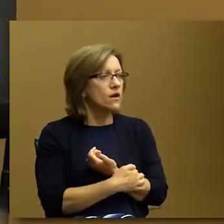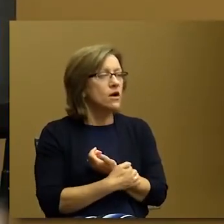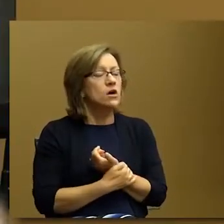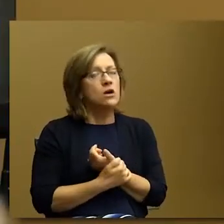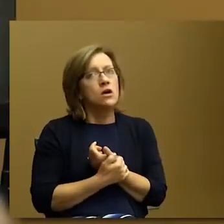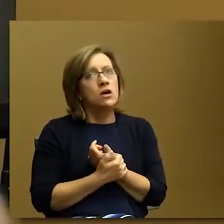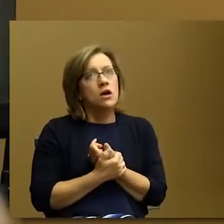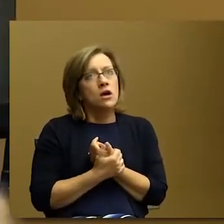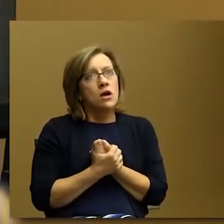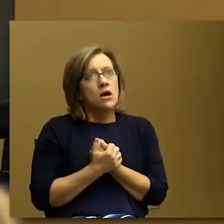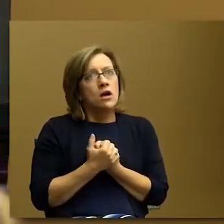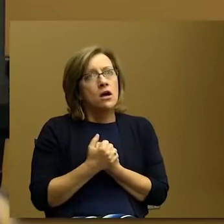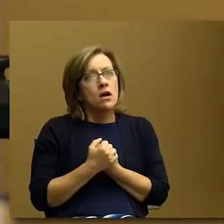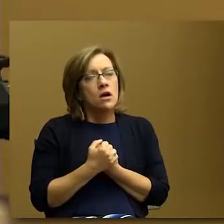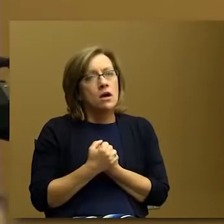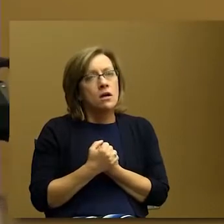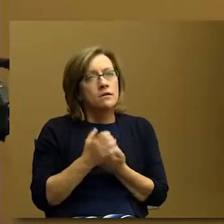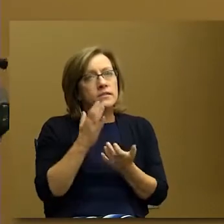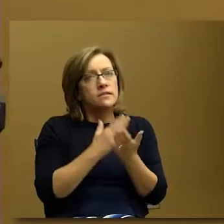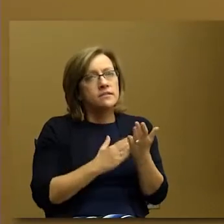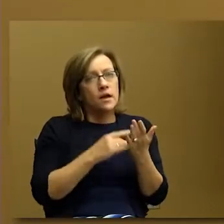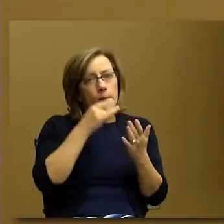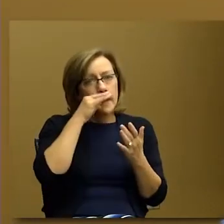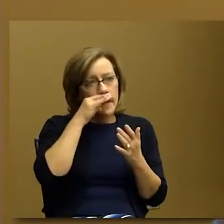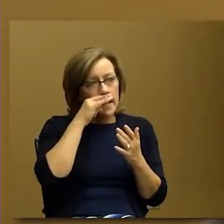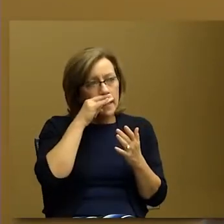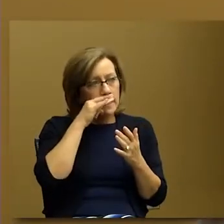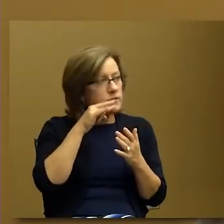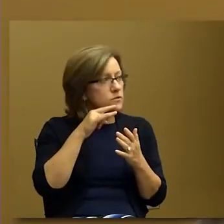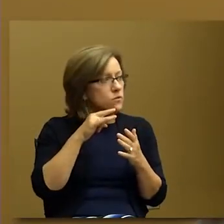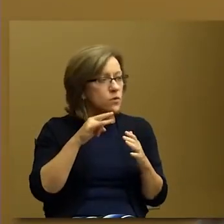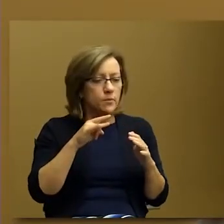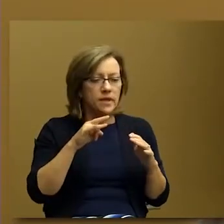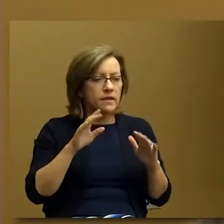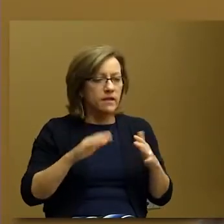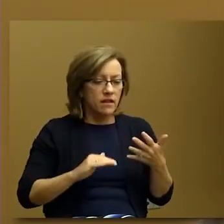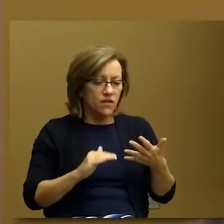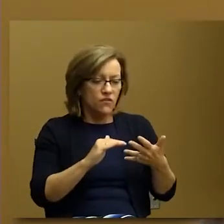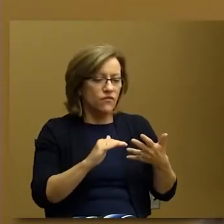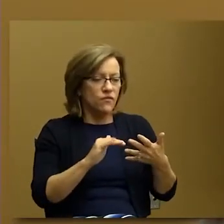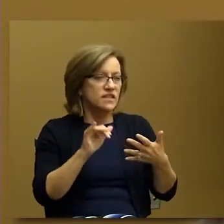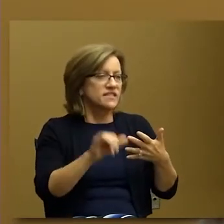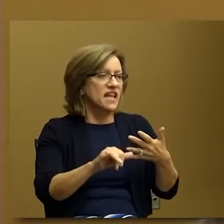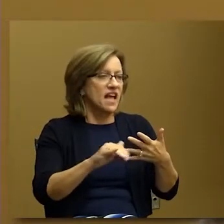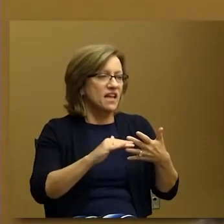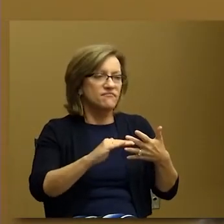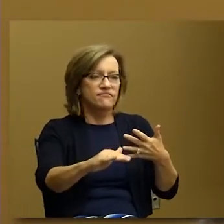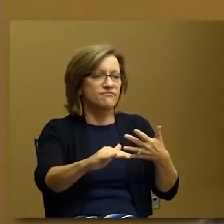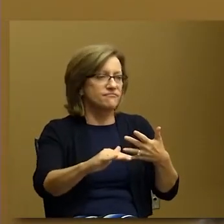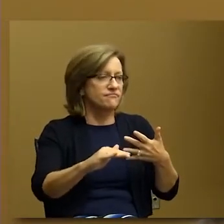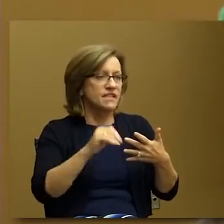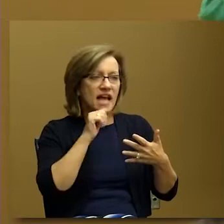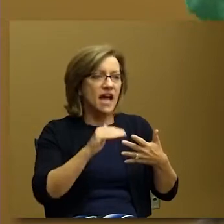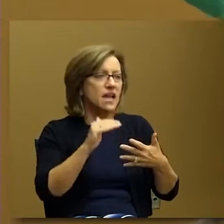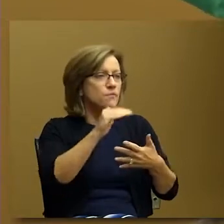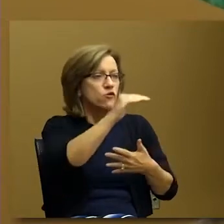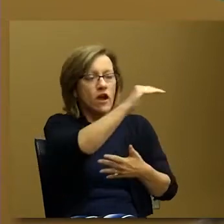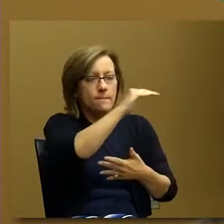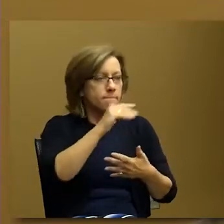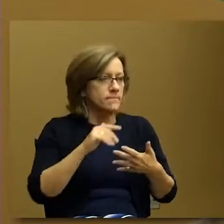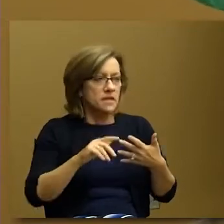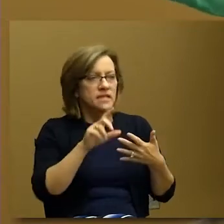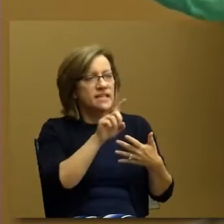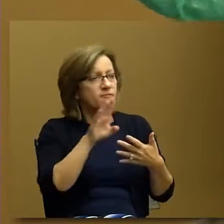some kids will be staying right here. Some of our deaf-blind kids will be staying here and they won't